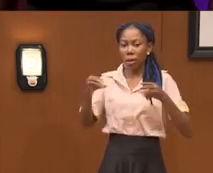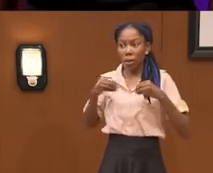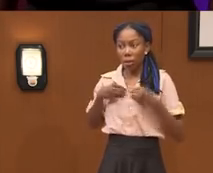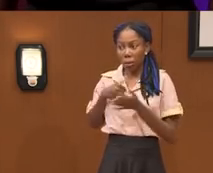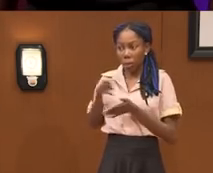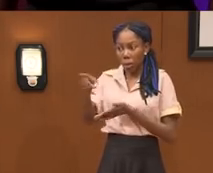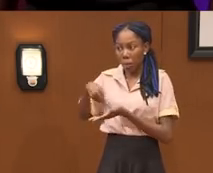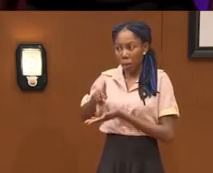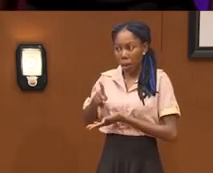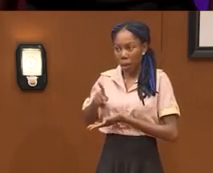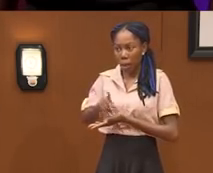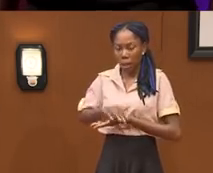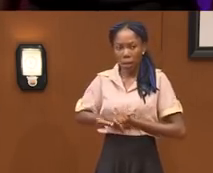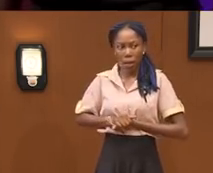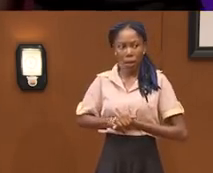I know, ma.